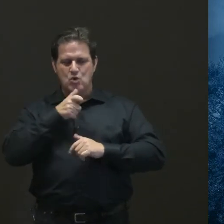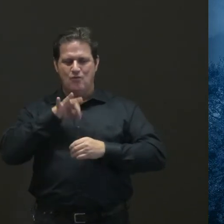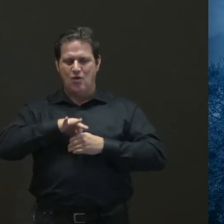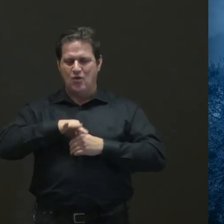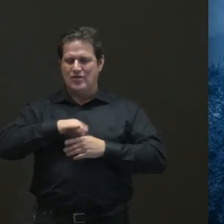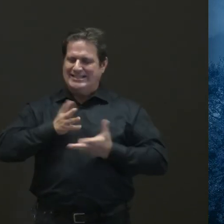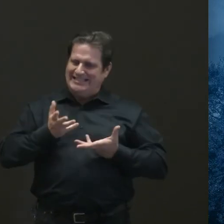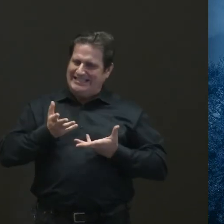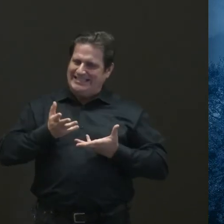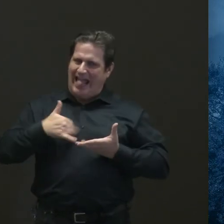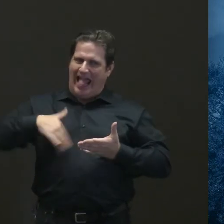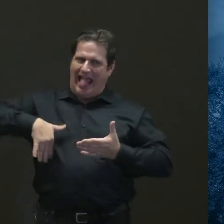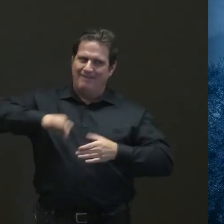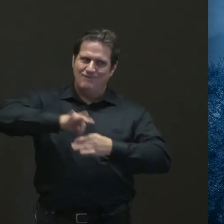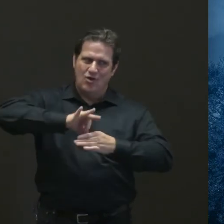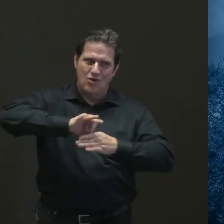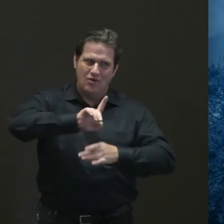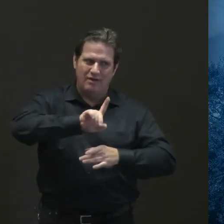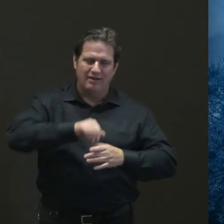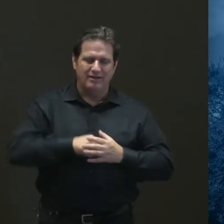Well, I have not voted yet,